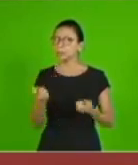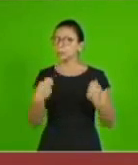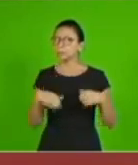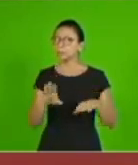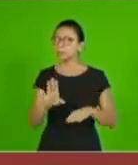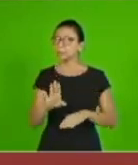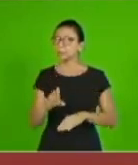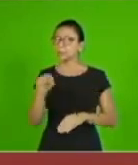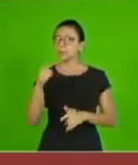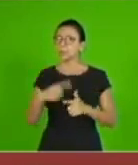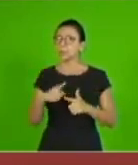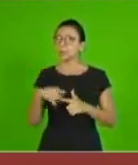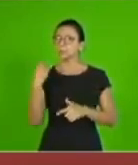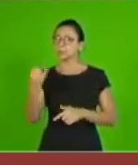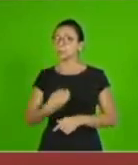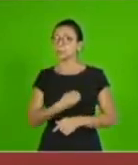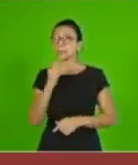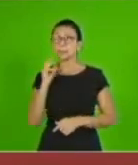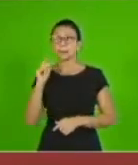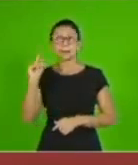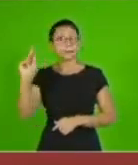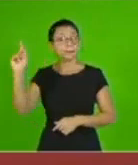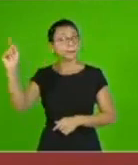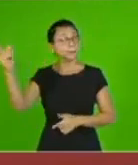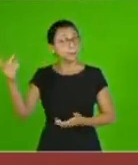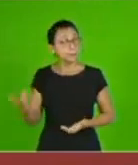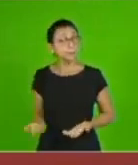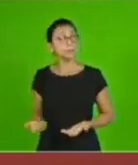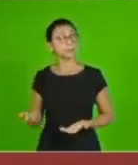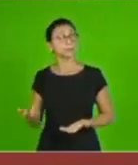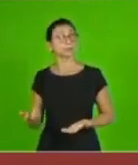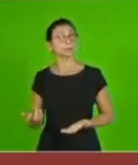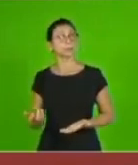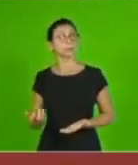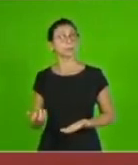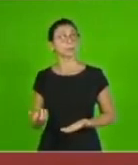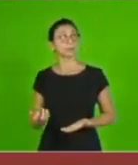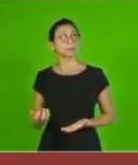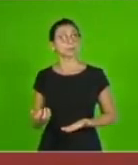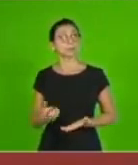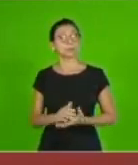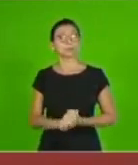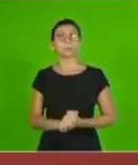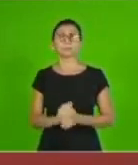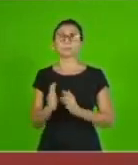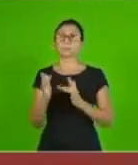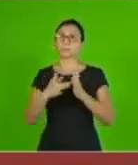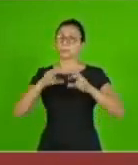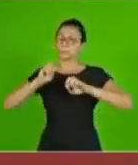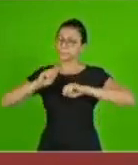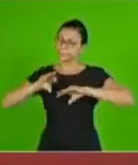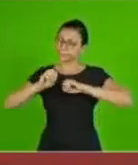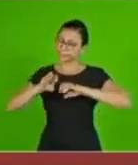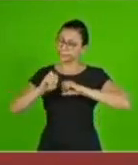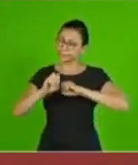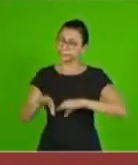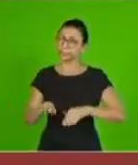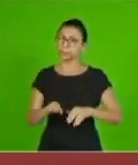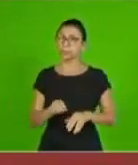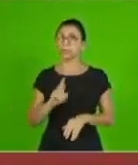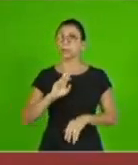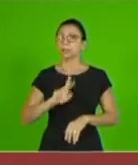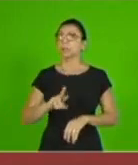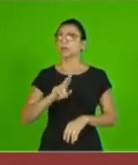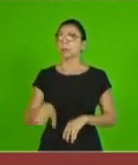what your life is meant for. Your life is here so that you guys could go to eternity.